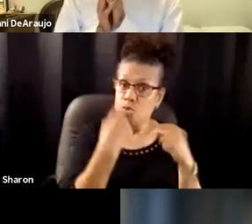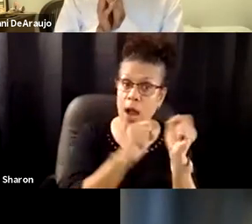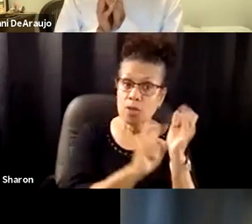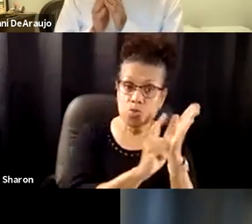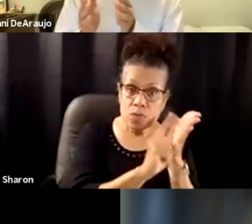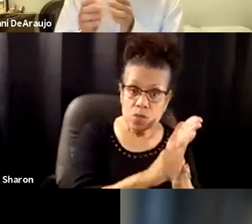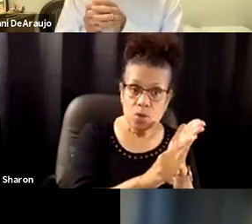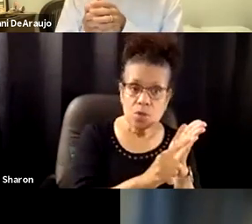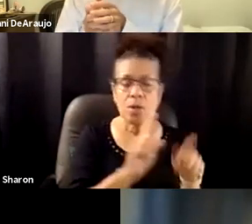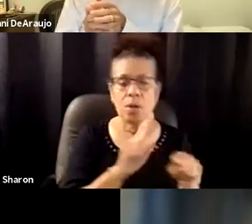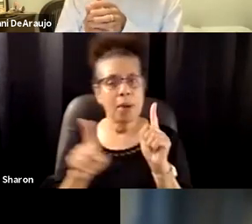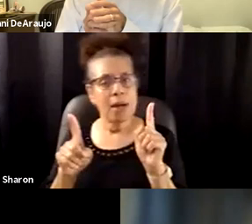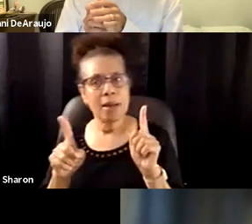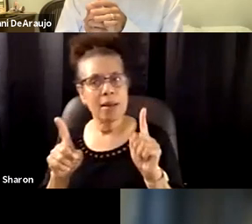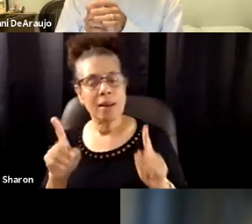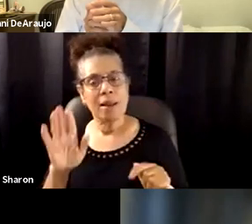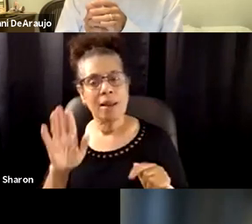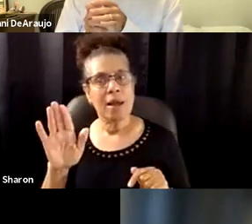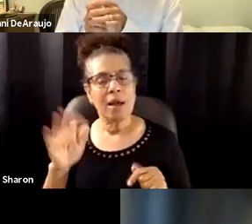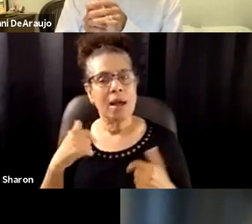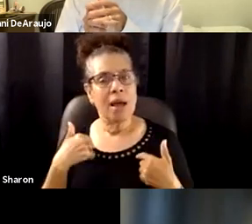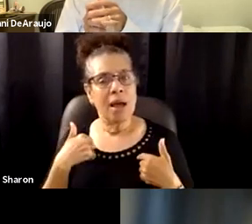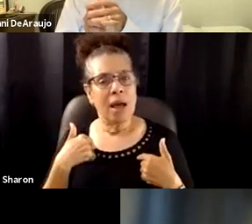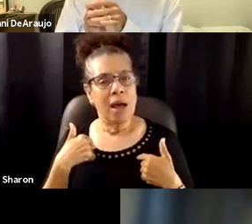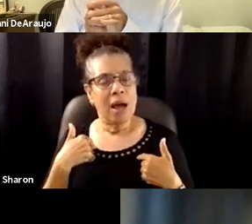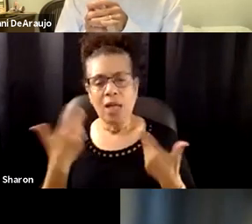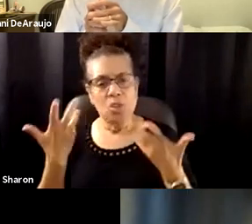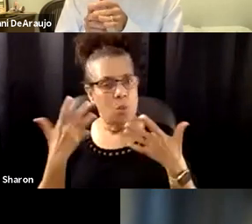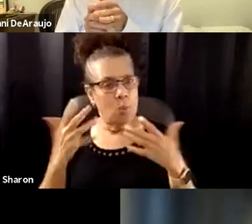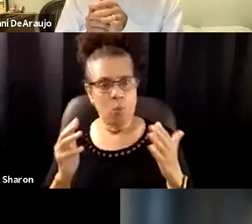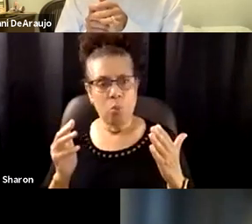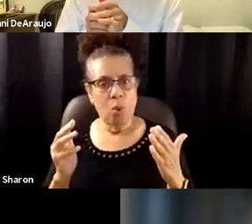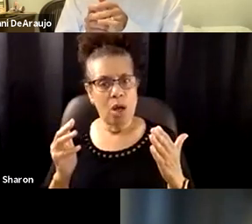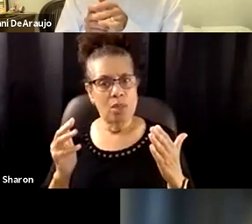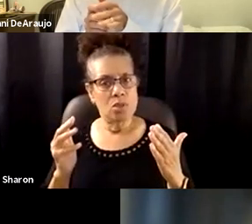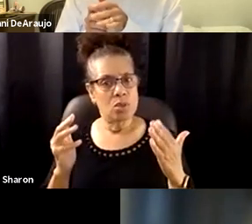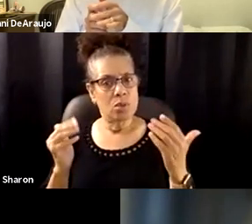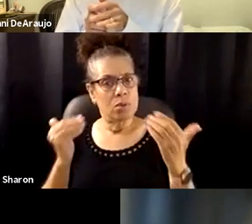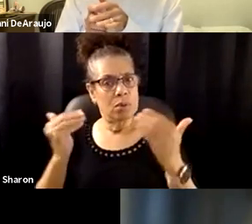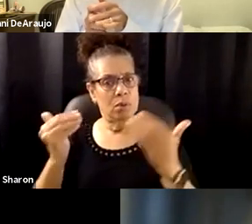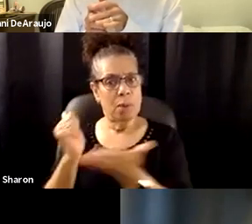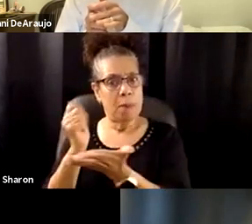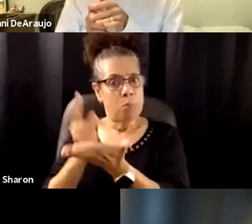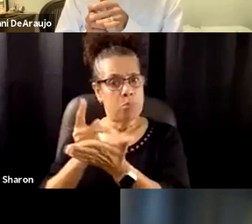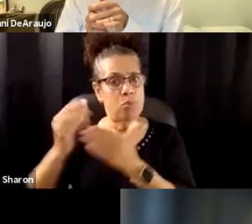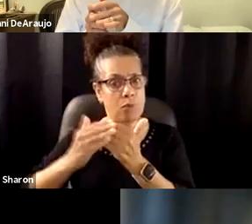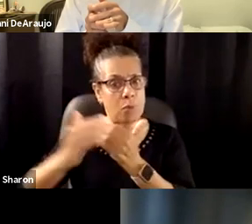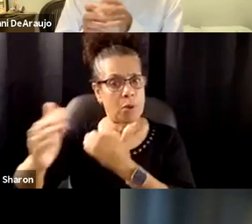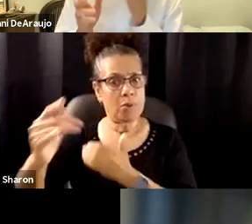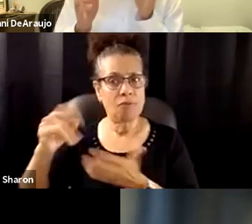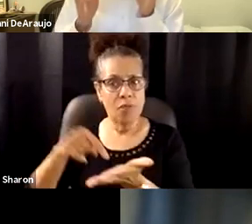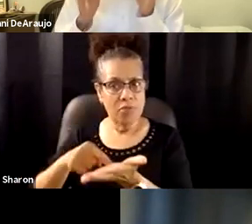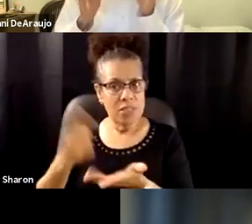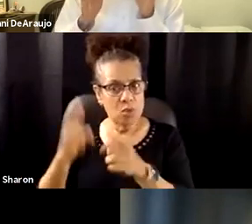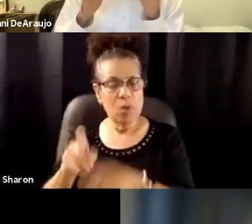are uh but i'm not inclined uh to uh to exercise uh my you know my approval going forward on these agreements